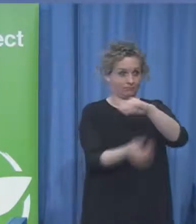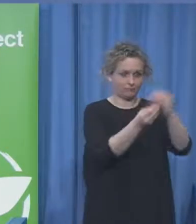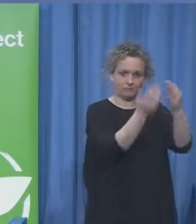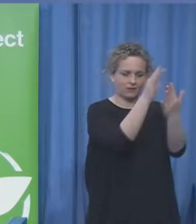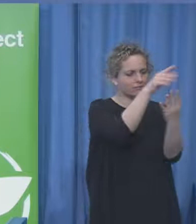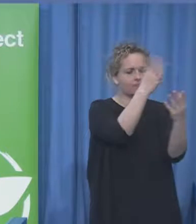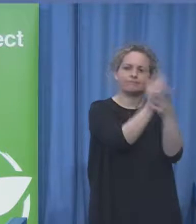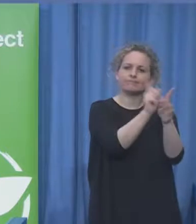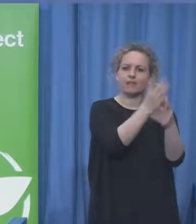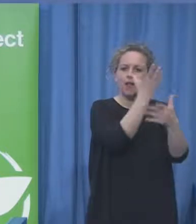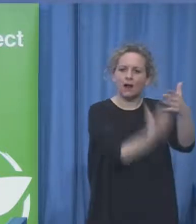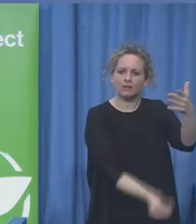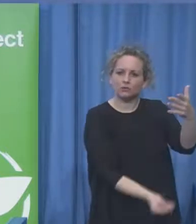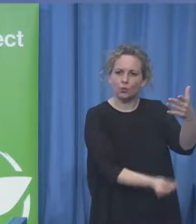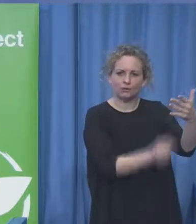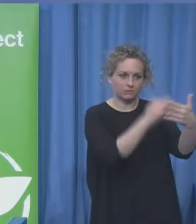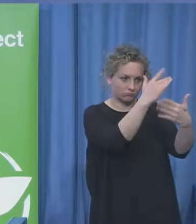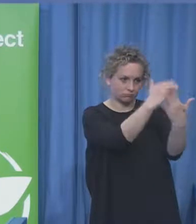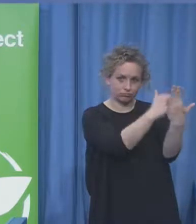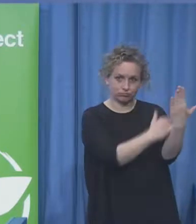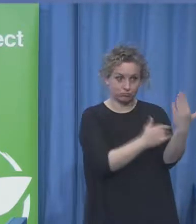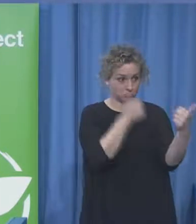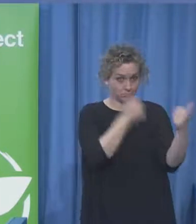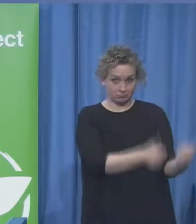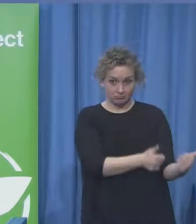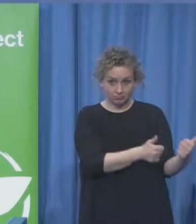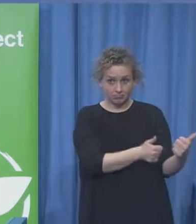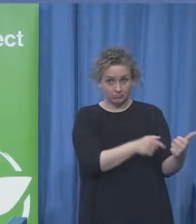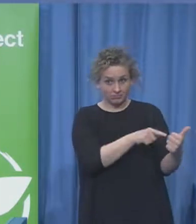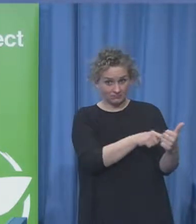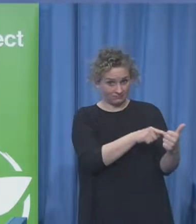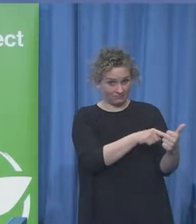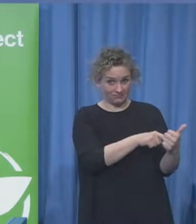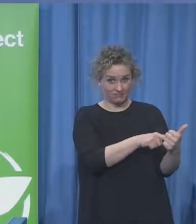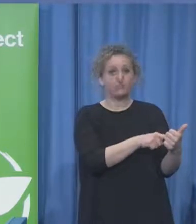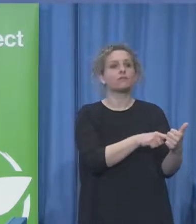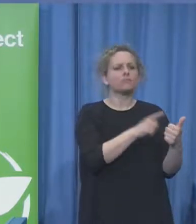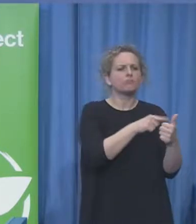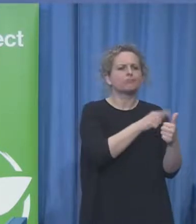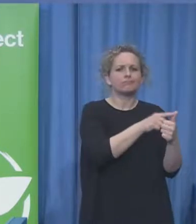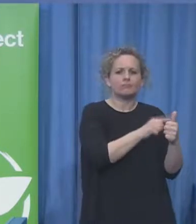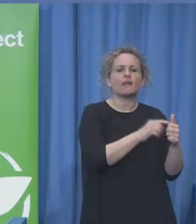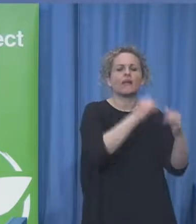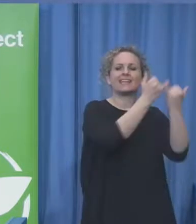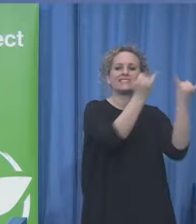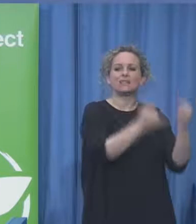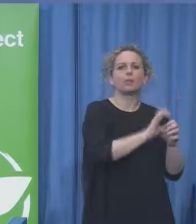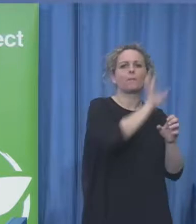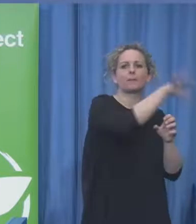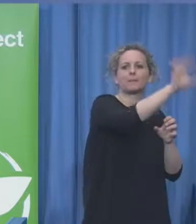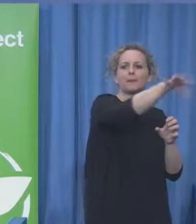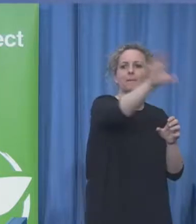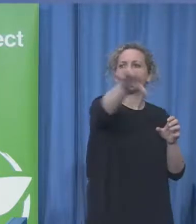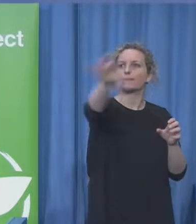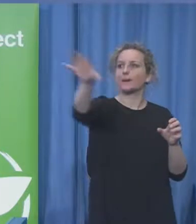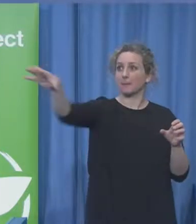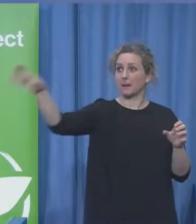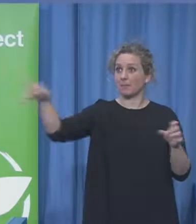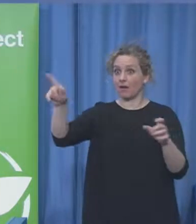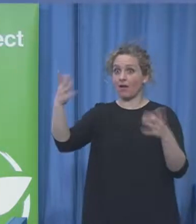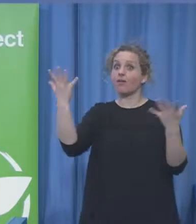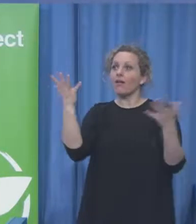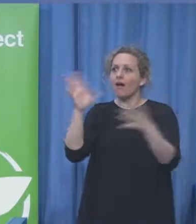institution mechanism must be inclusive to persons with disability to enable us, a person with disability, meaningful participation